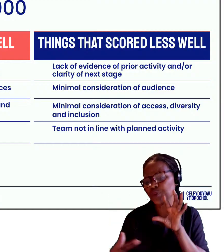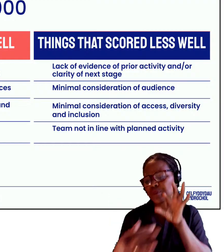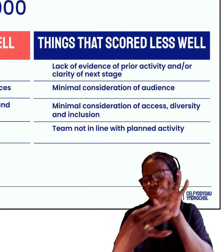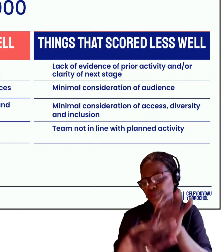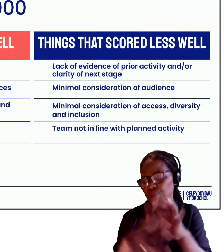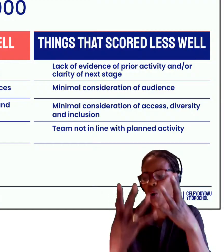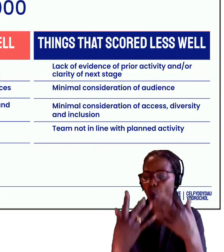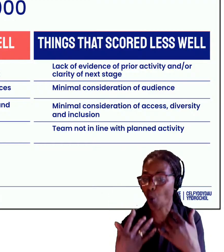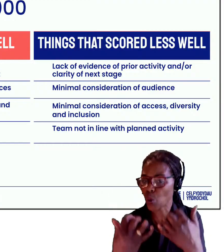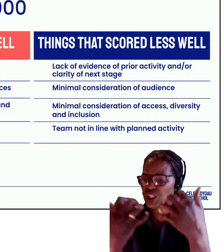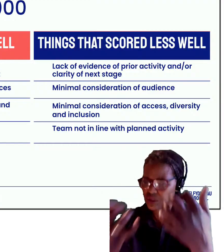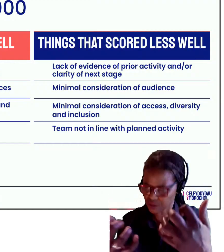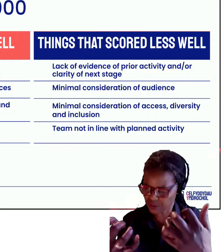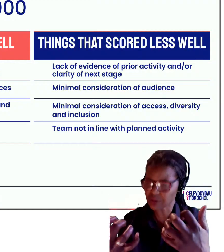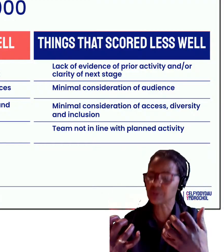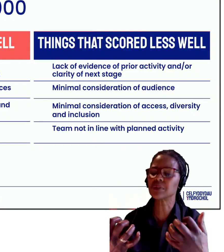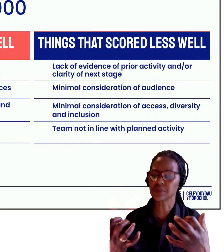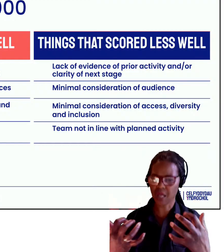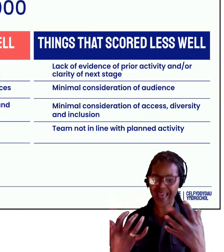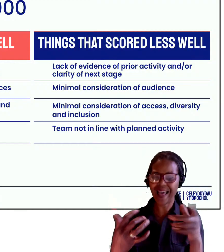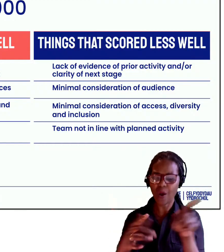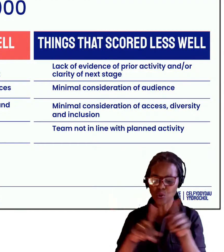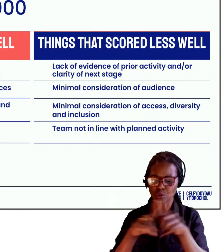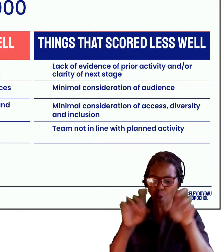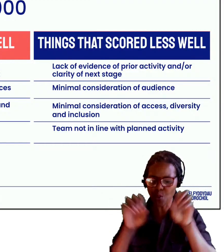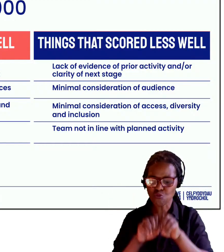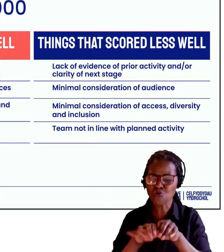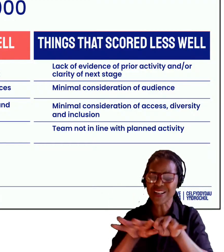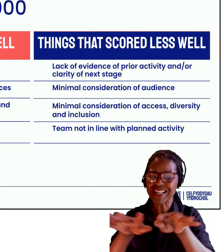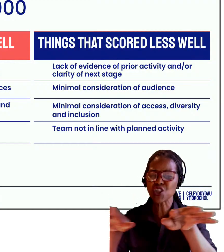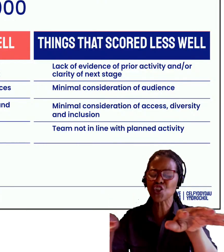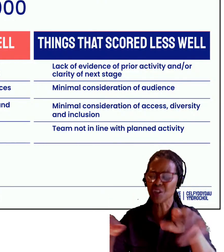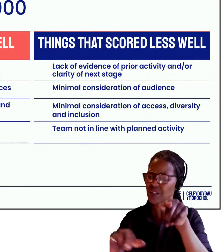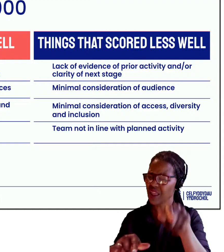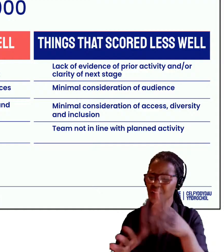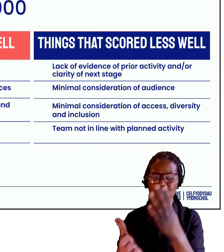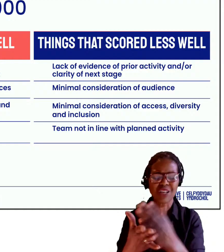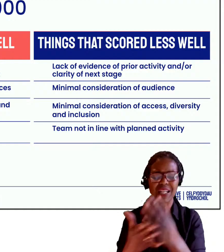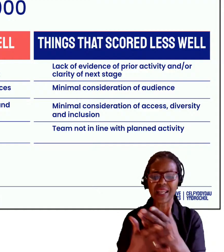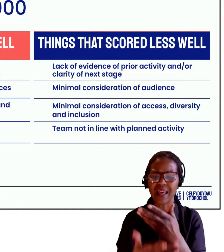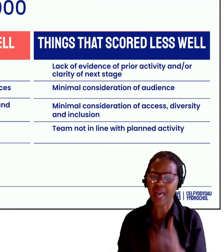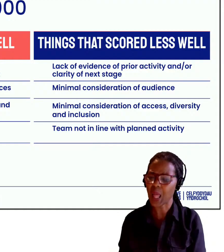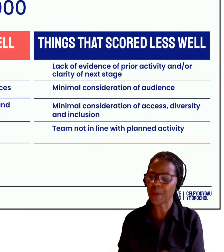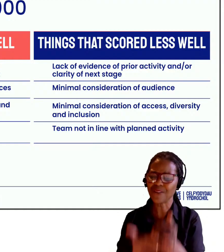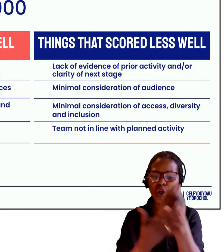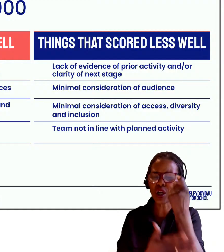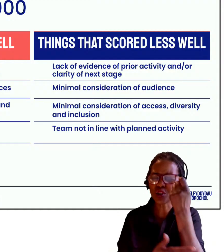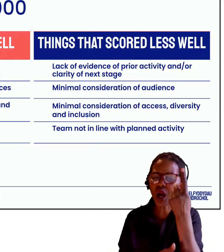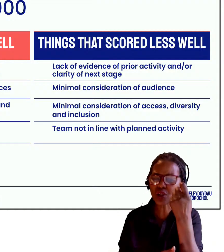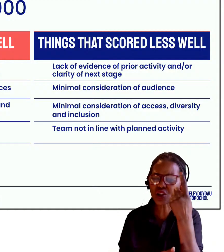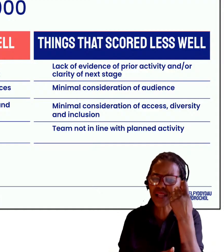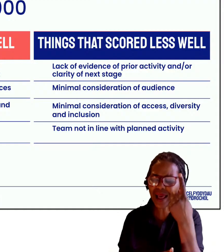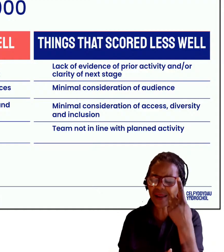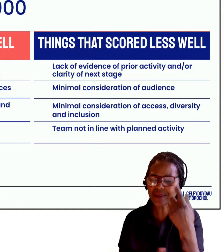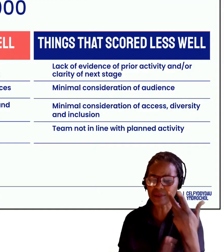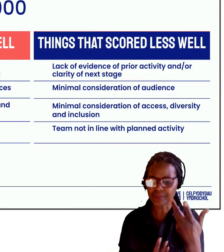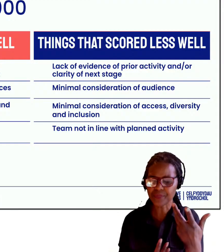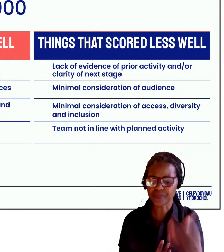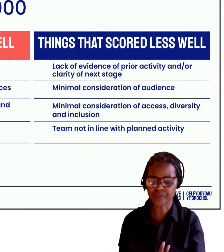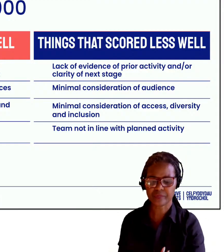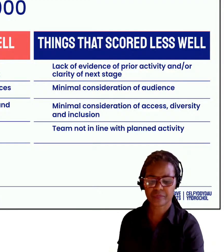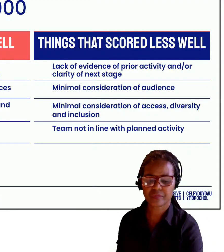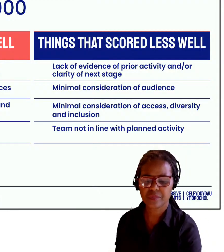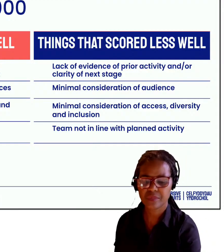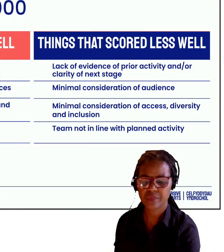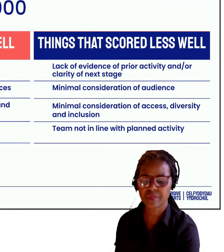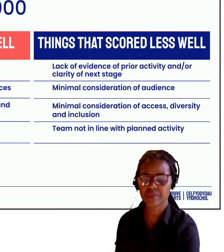of potential audience reach or numbers. So it was sort of helpful to understand what the applicants were thinking about. There's no